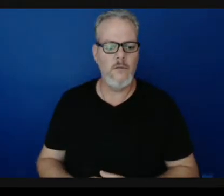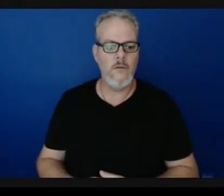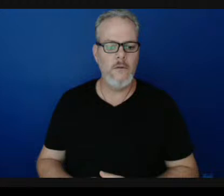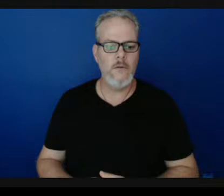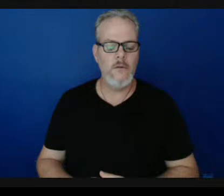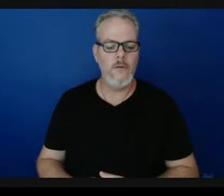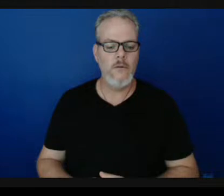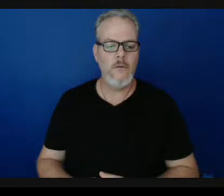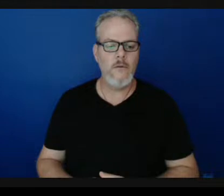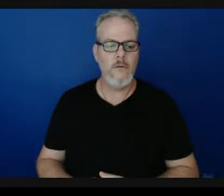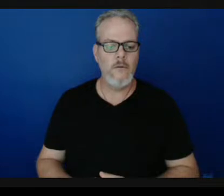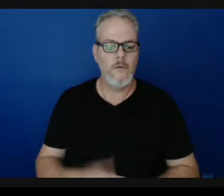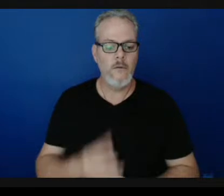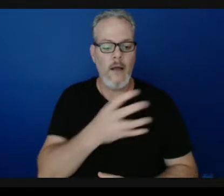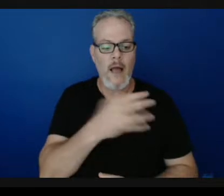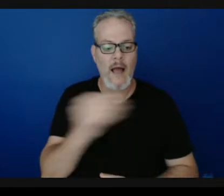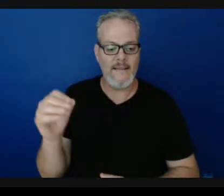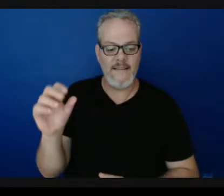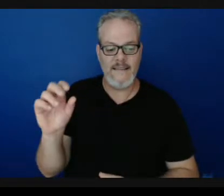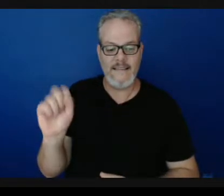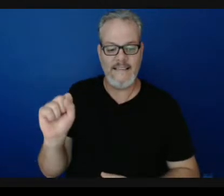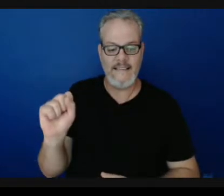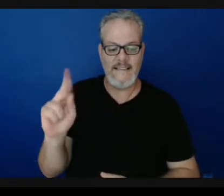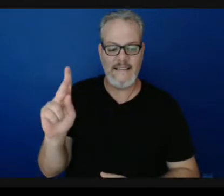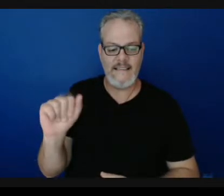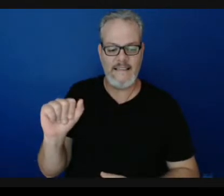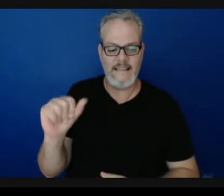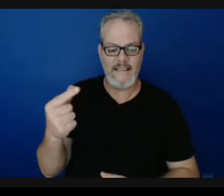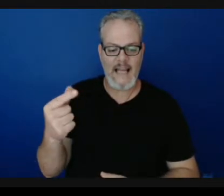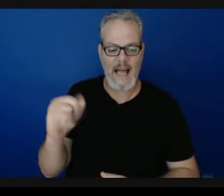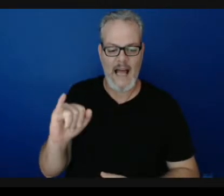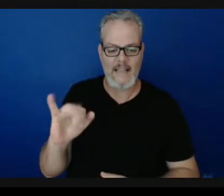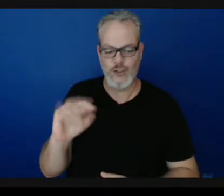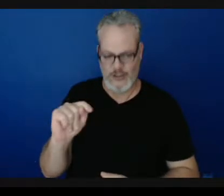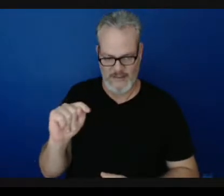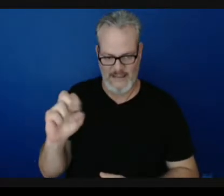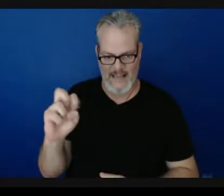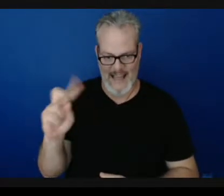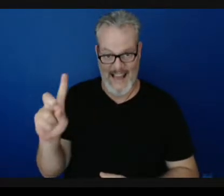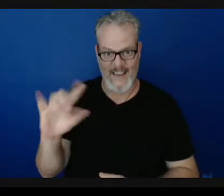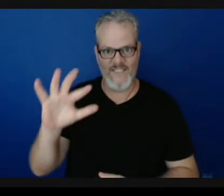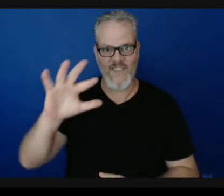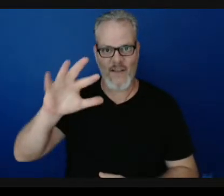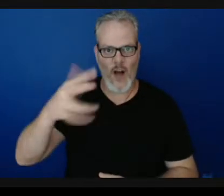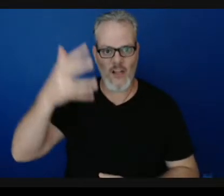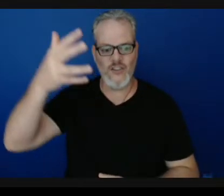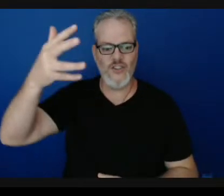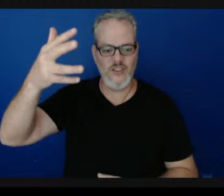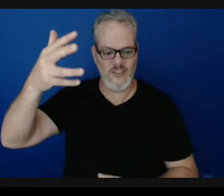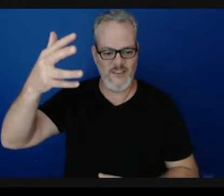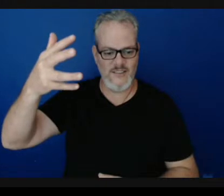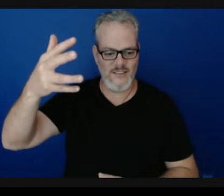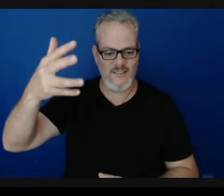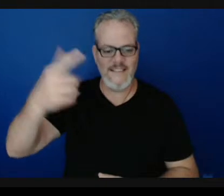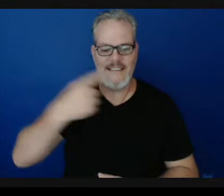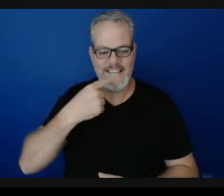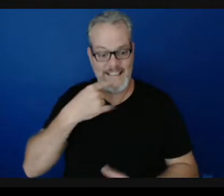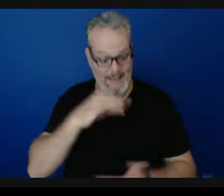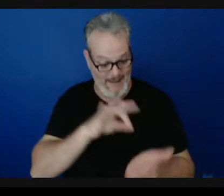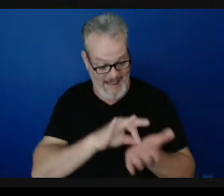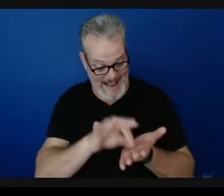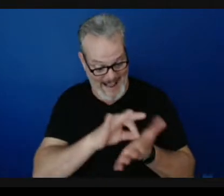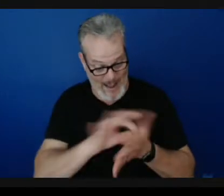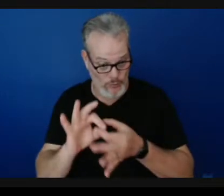And we then had the double take from Ed. So, well, this counts on the goal. And